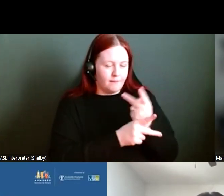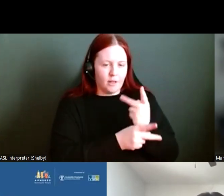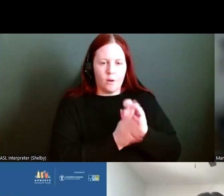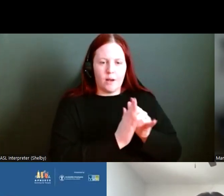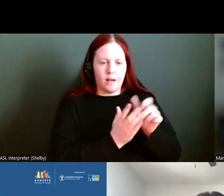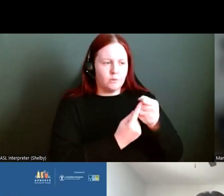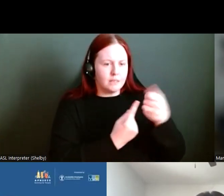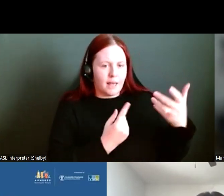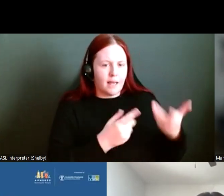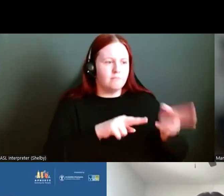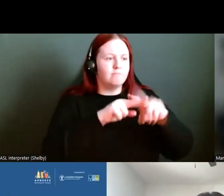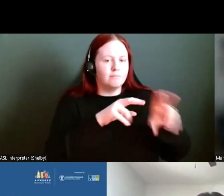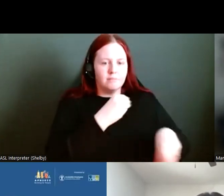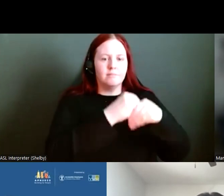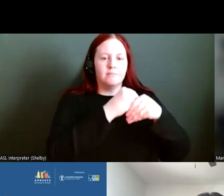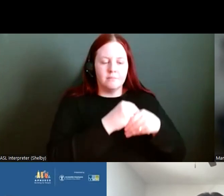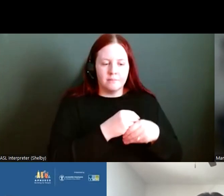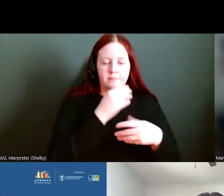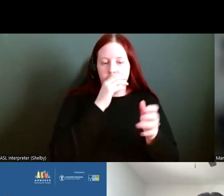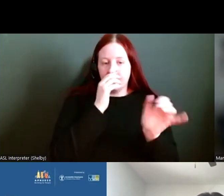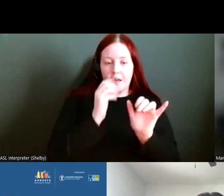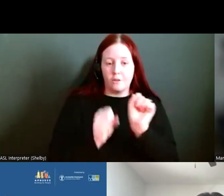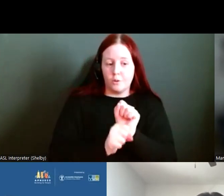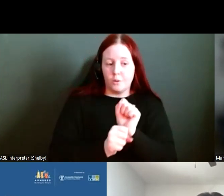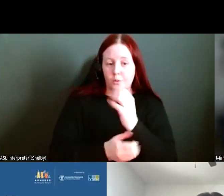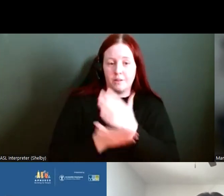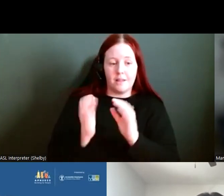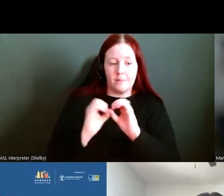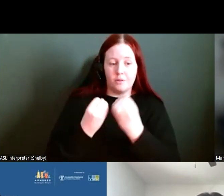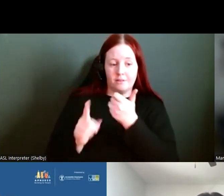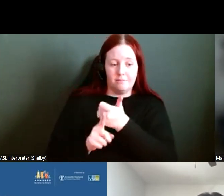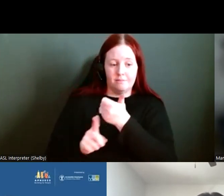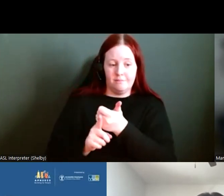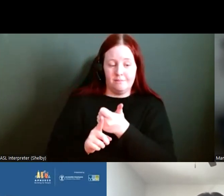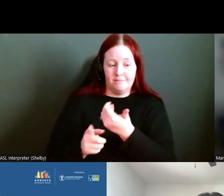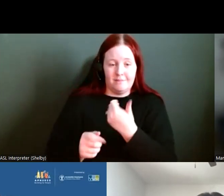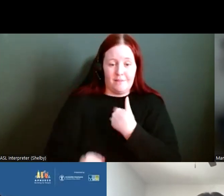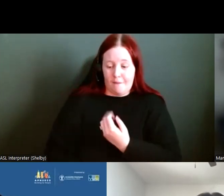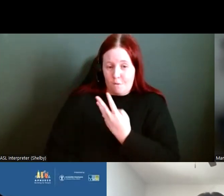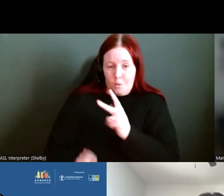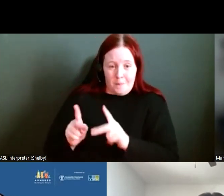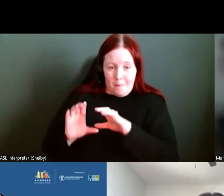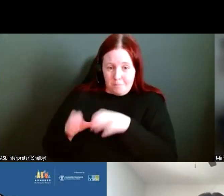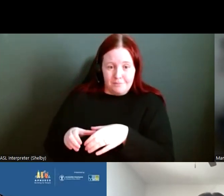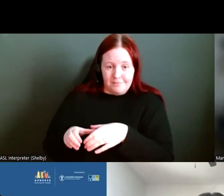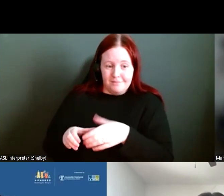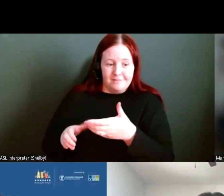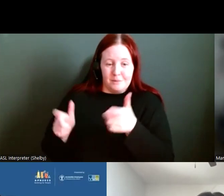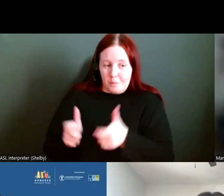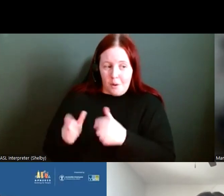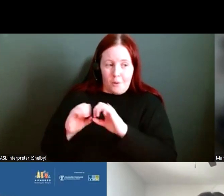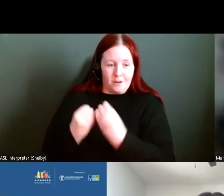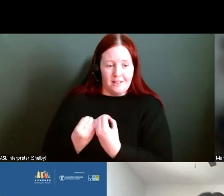what they already have. I also work with some organizations that have like 4 people, and so they have very